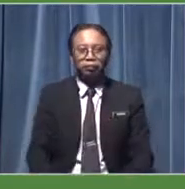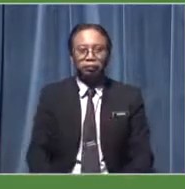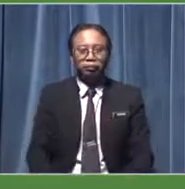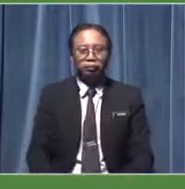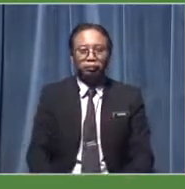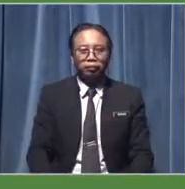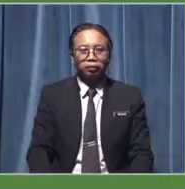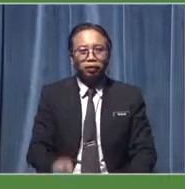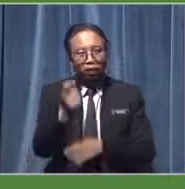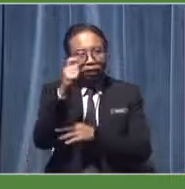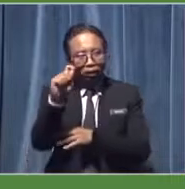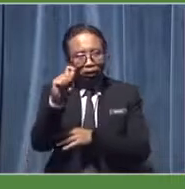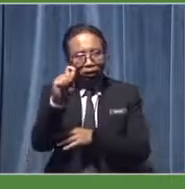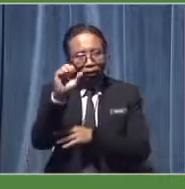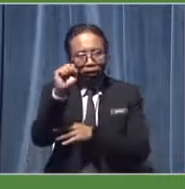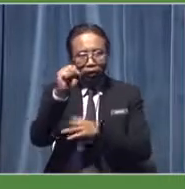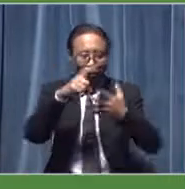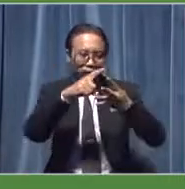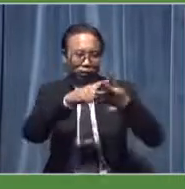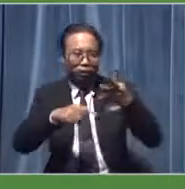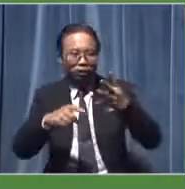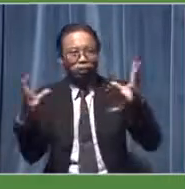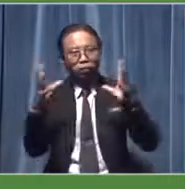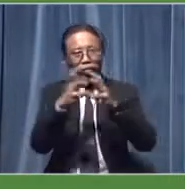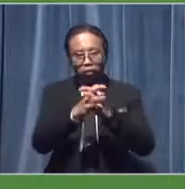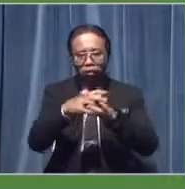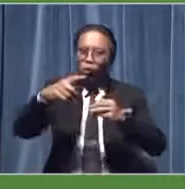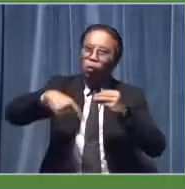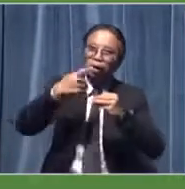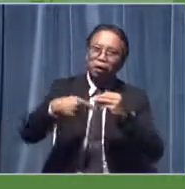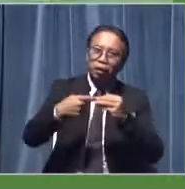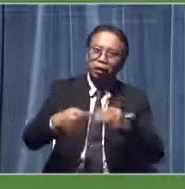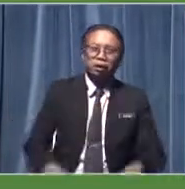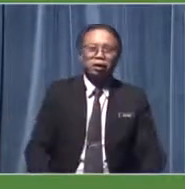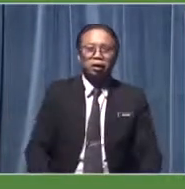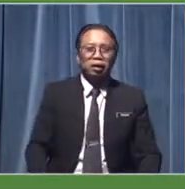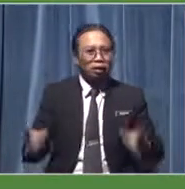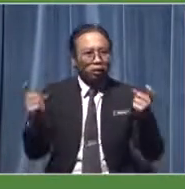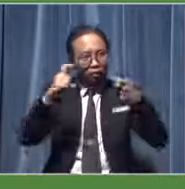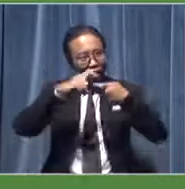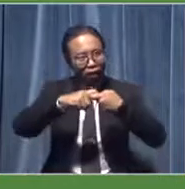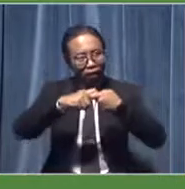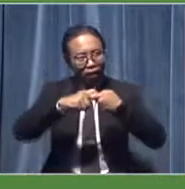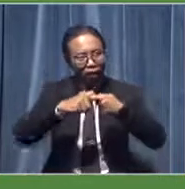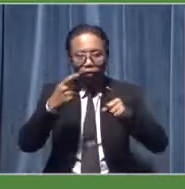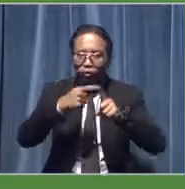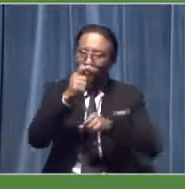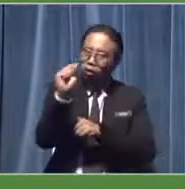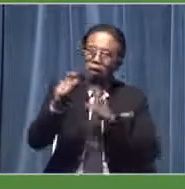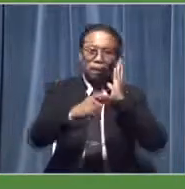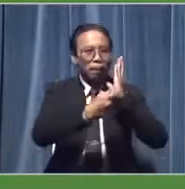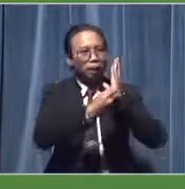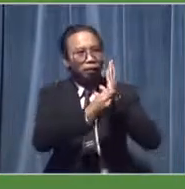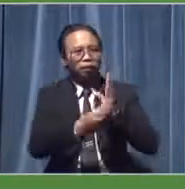As the series combination, when it is connected to the battery,